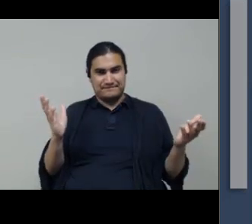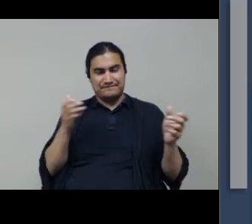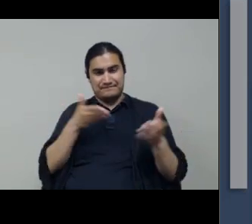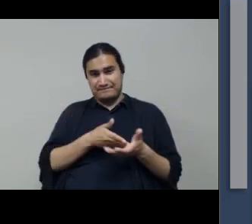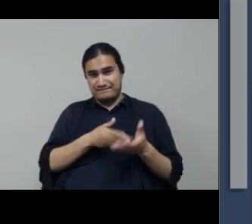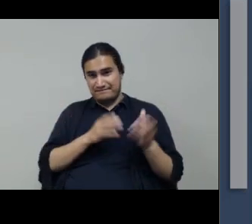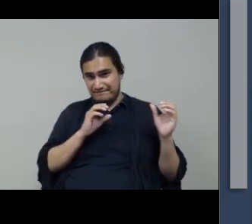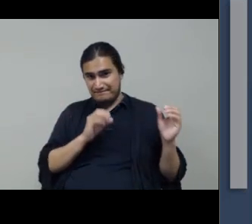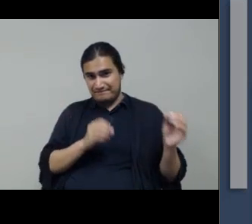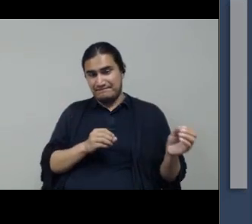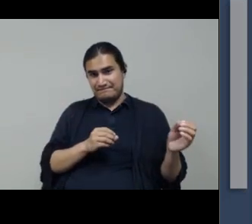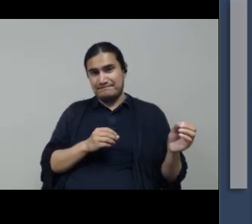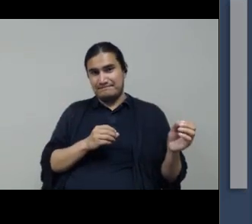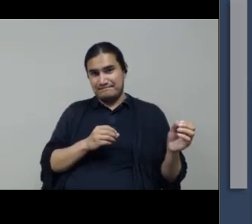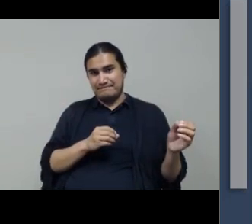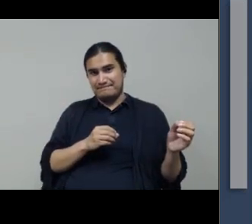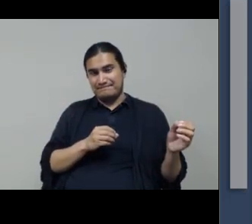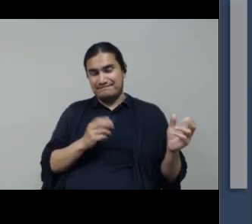Opposed?